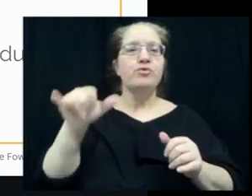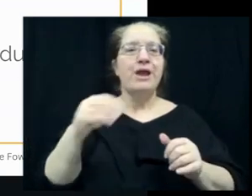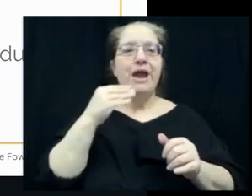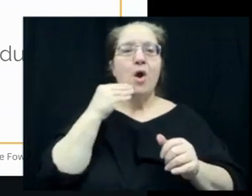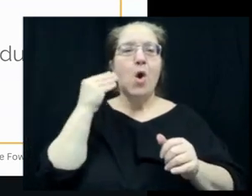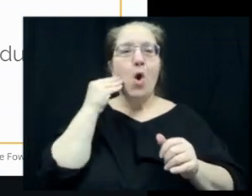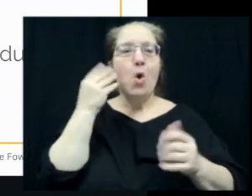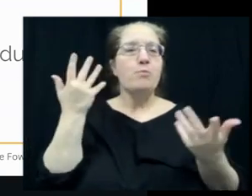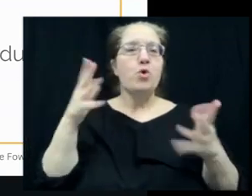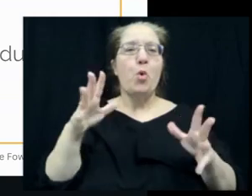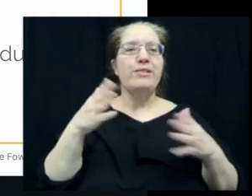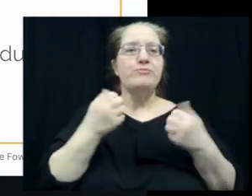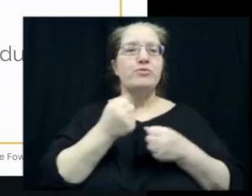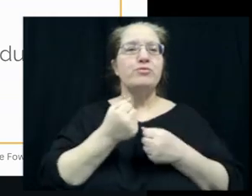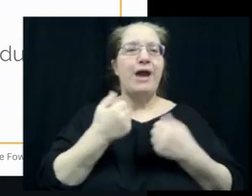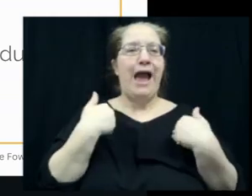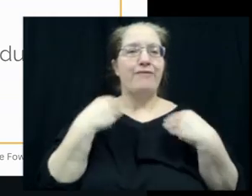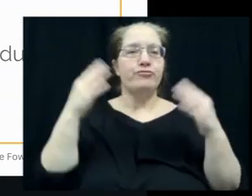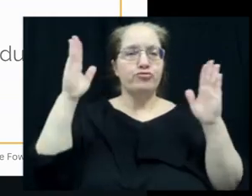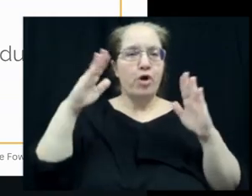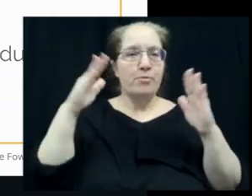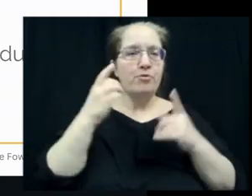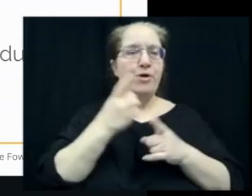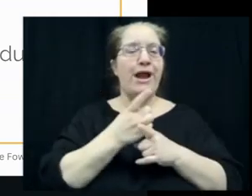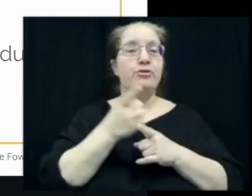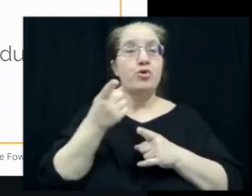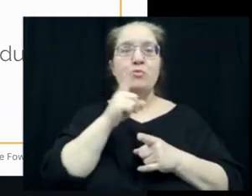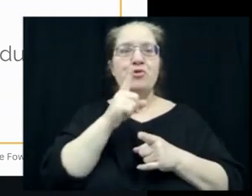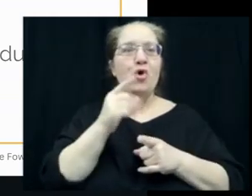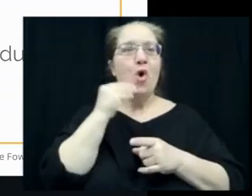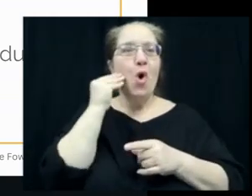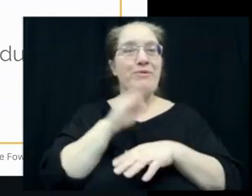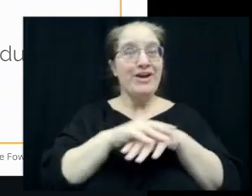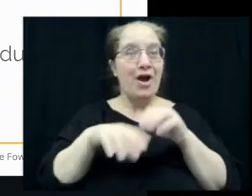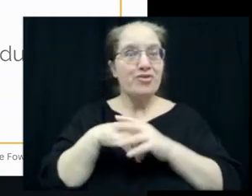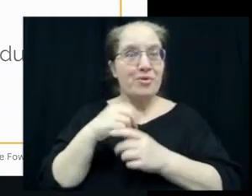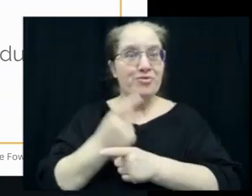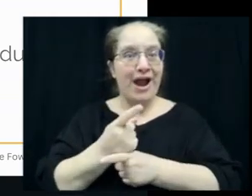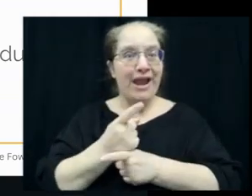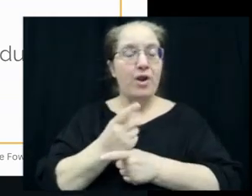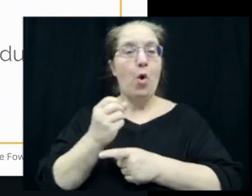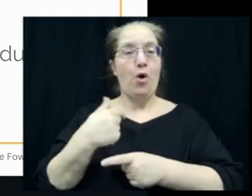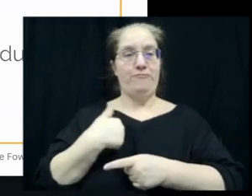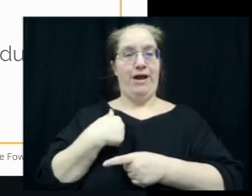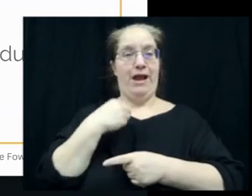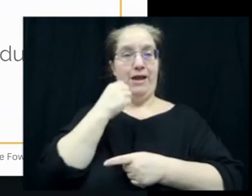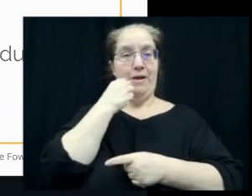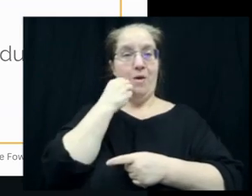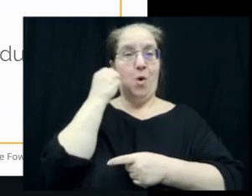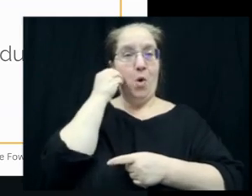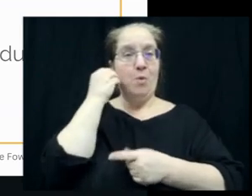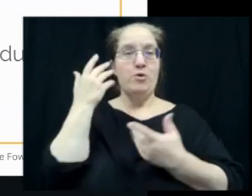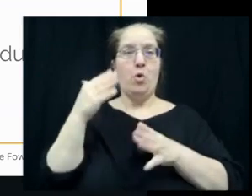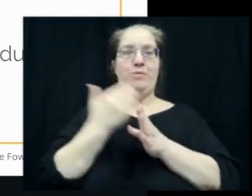them to get in trouble. And so you make home comfortable, or even if you're at home, you don't want them to